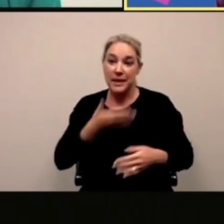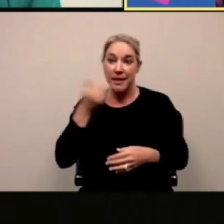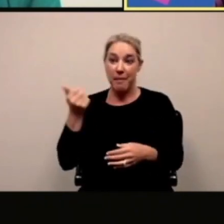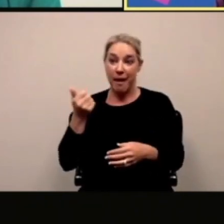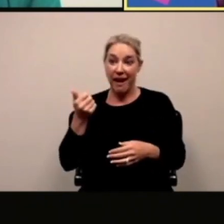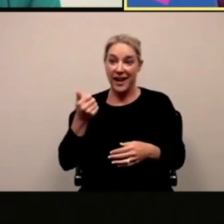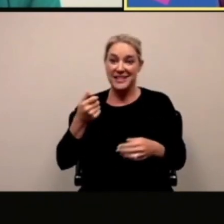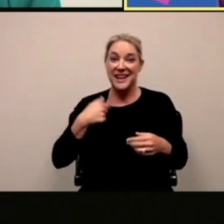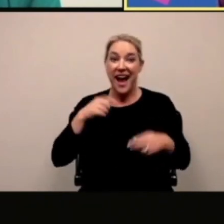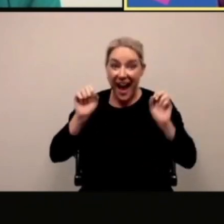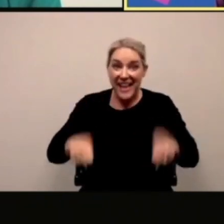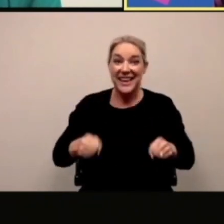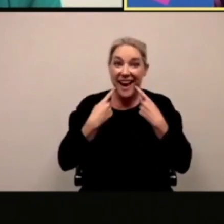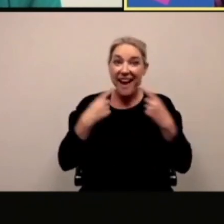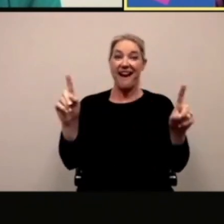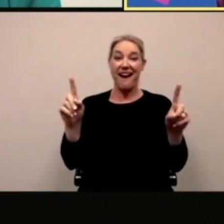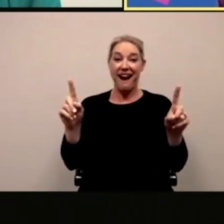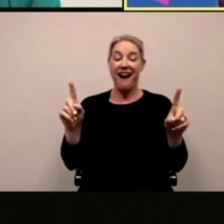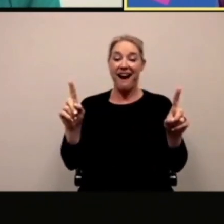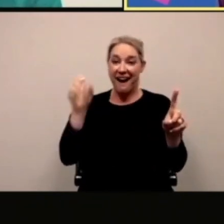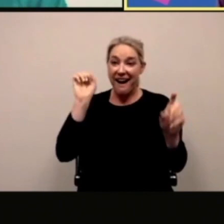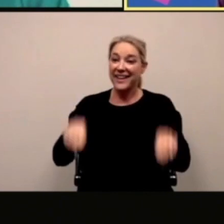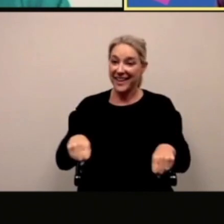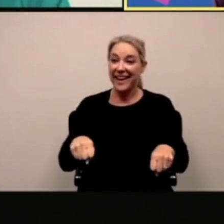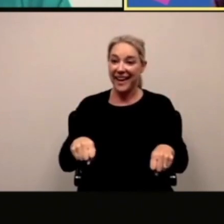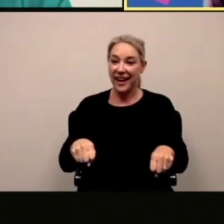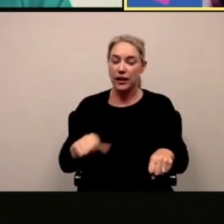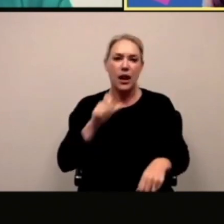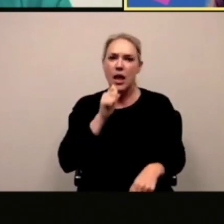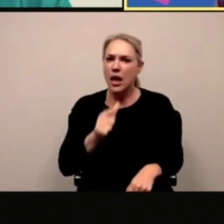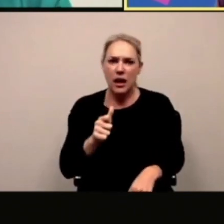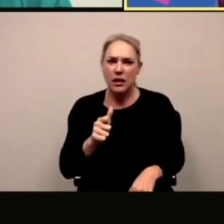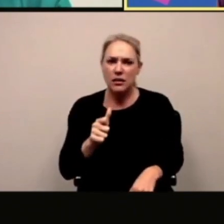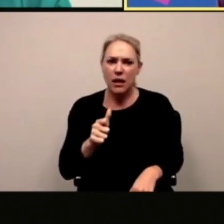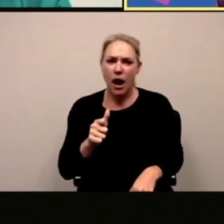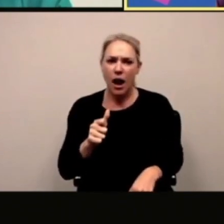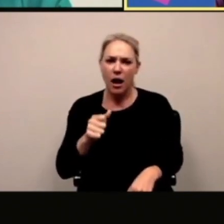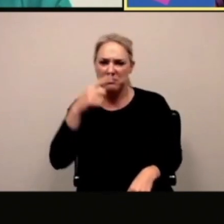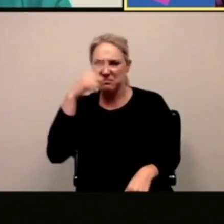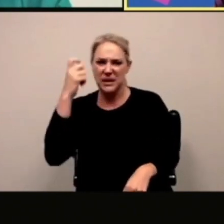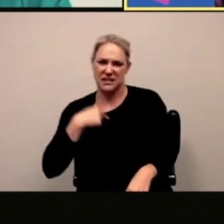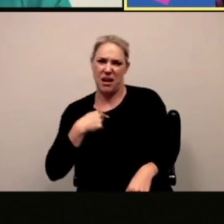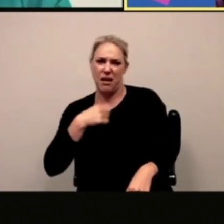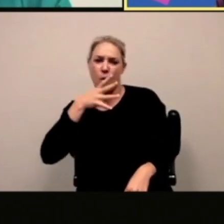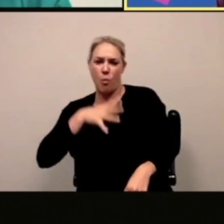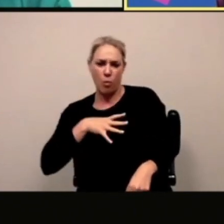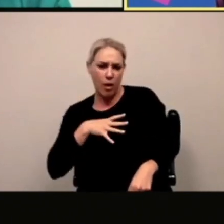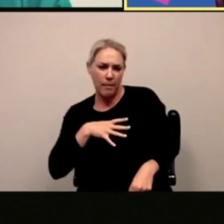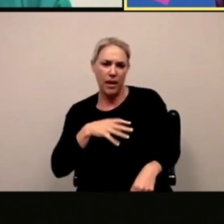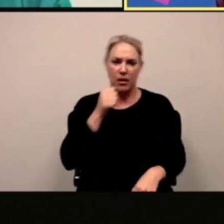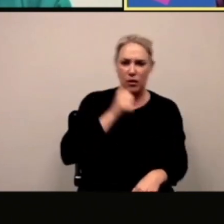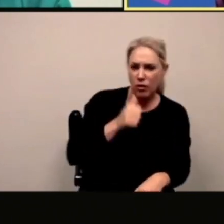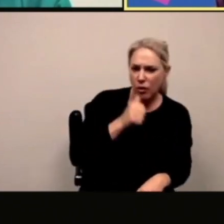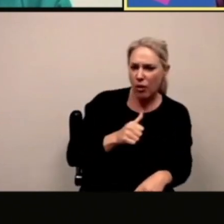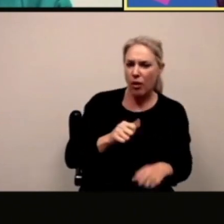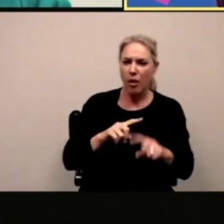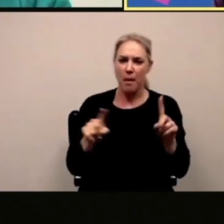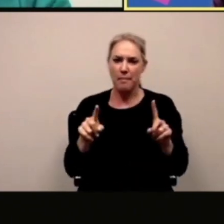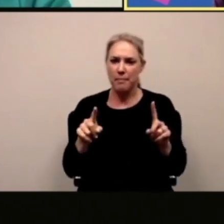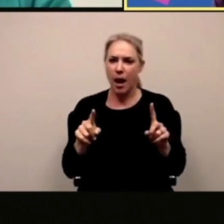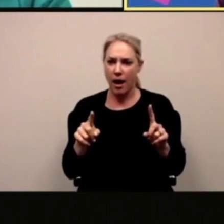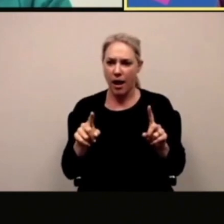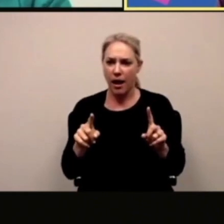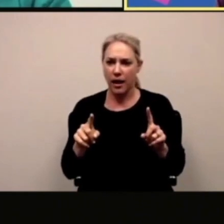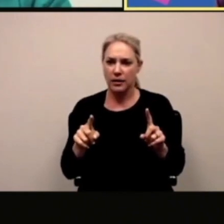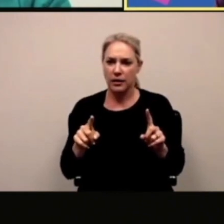it. It's not only because I am a woman, yes, or a girl, because here in Mexico